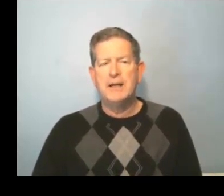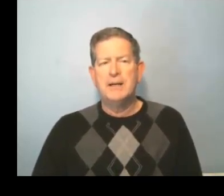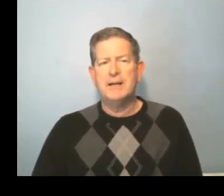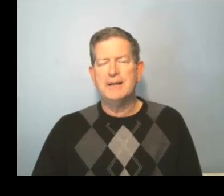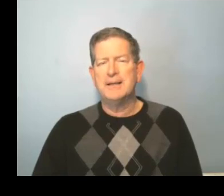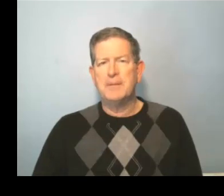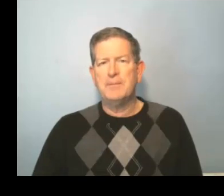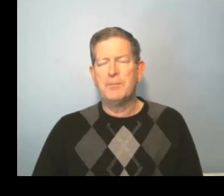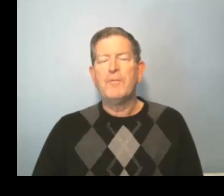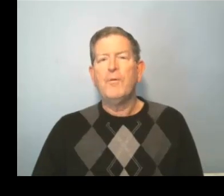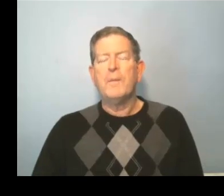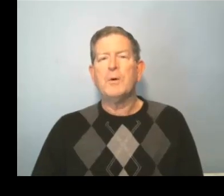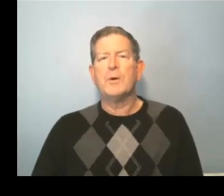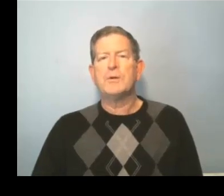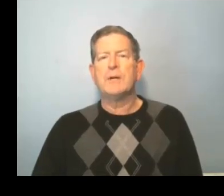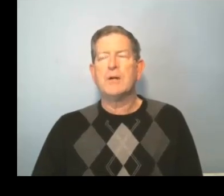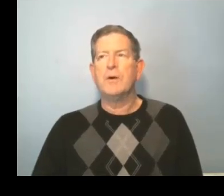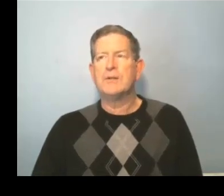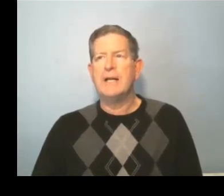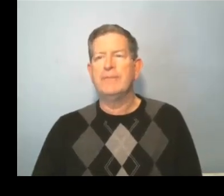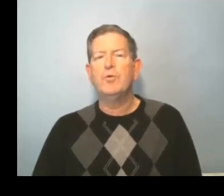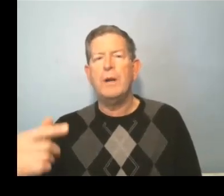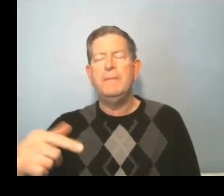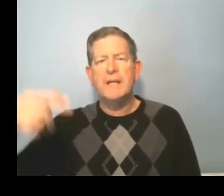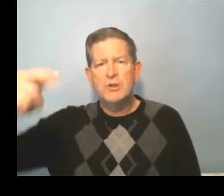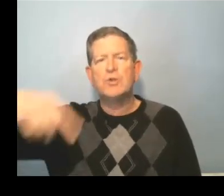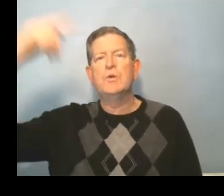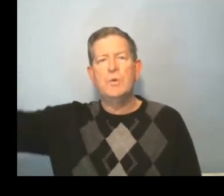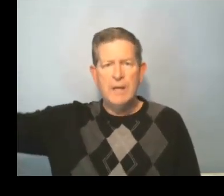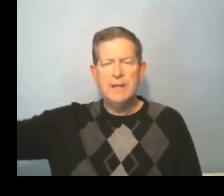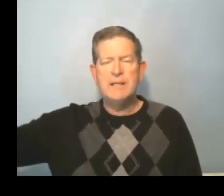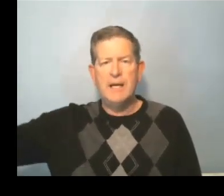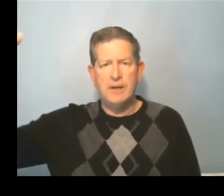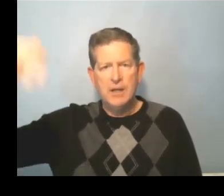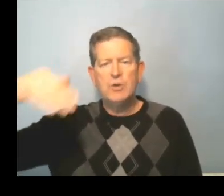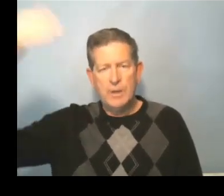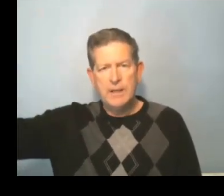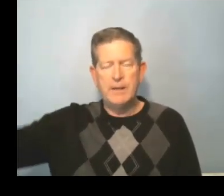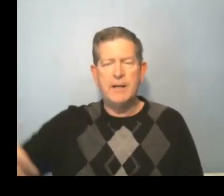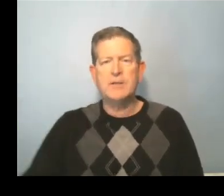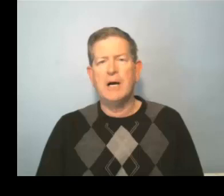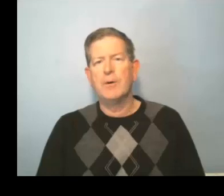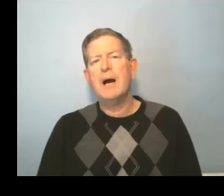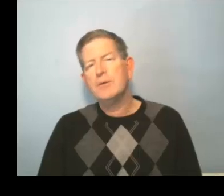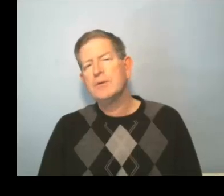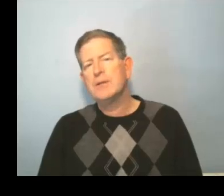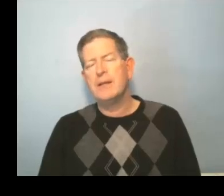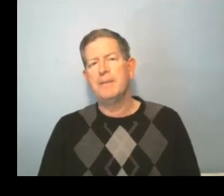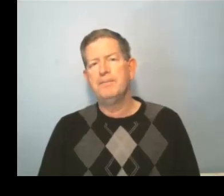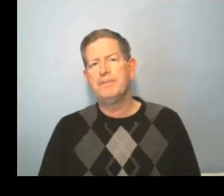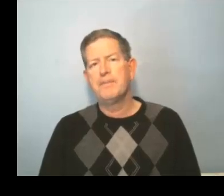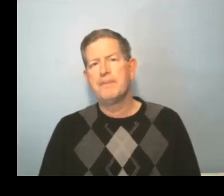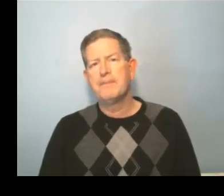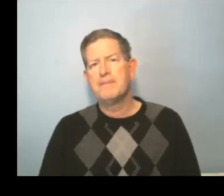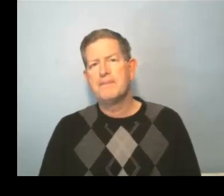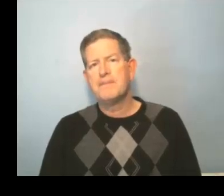must perform in order to get across the idea of 20 minutes to 10, 20 to the next hour. How would you say